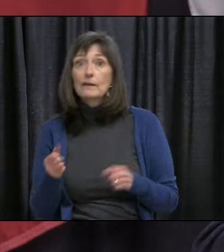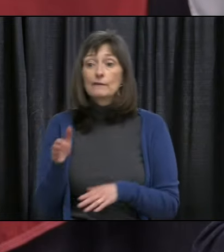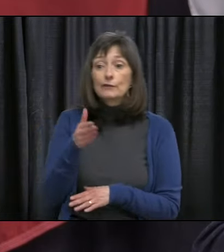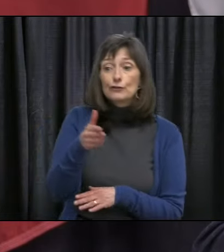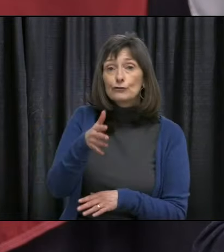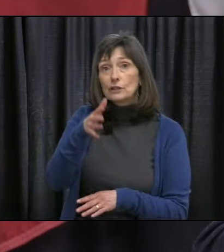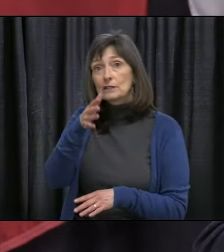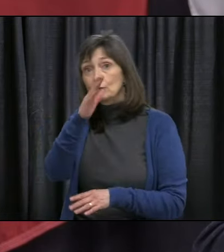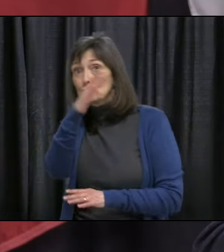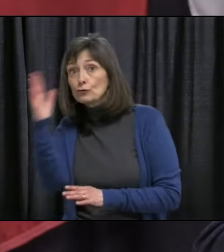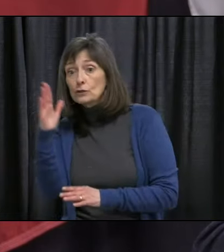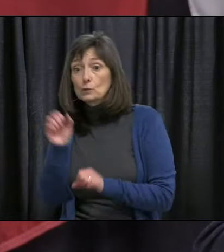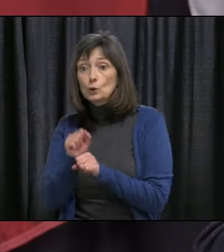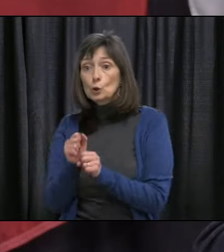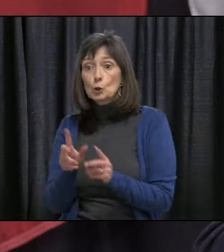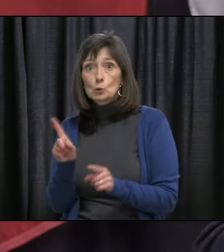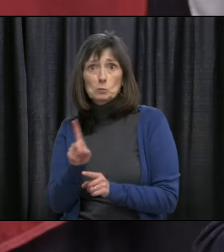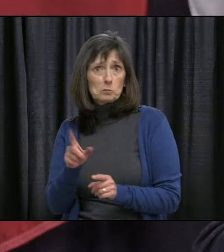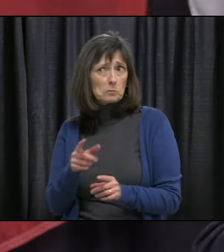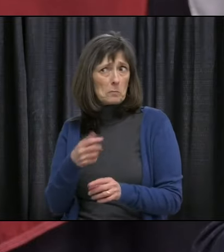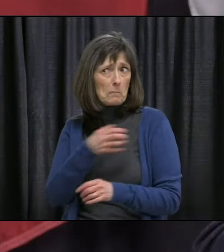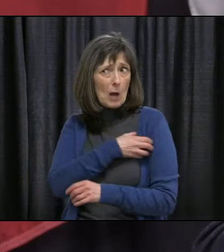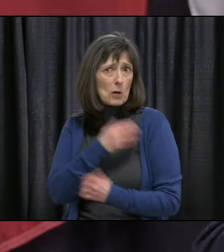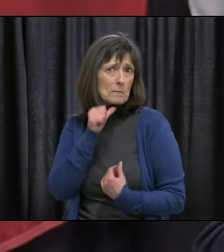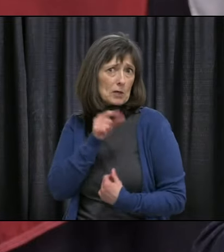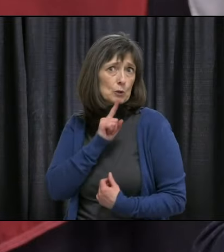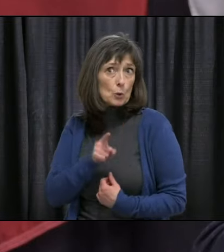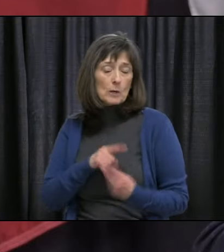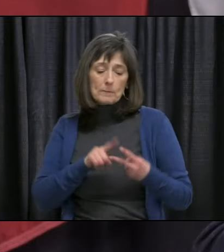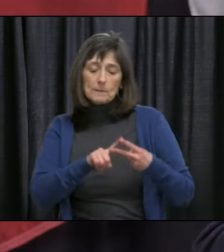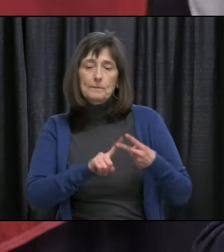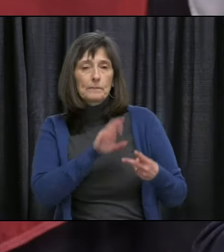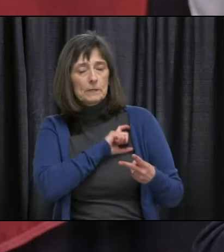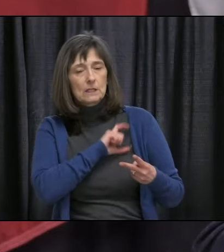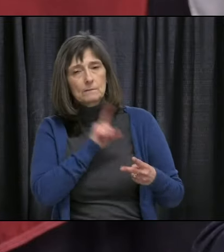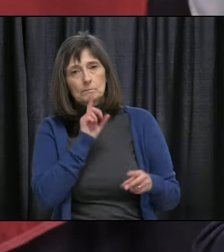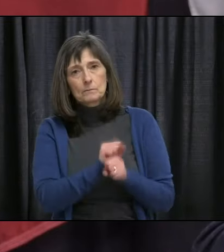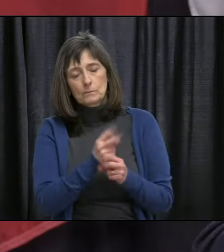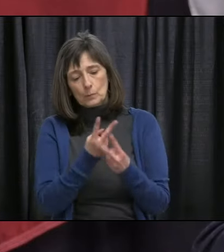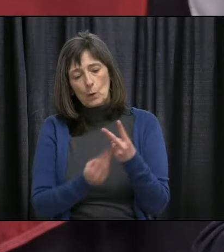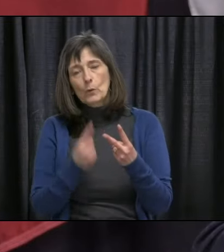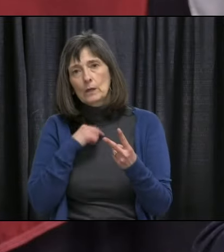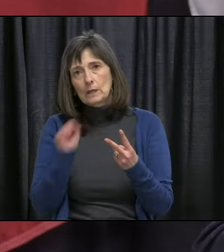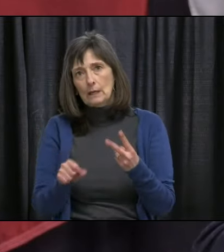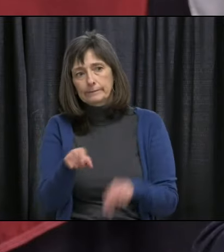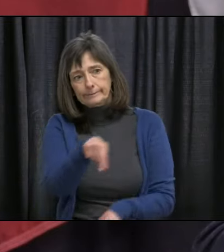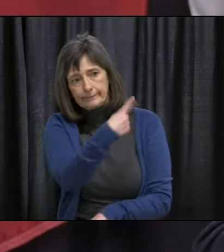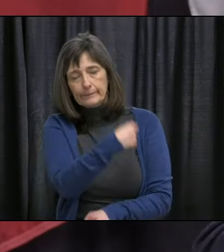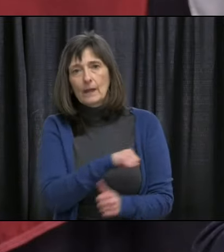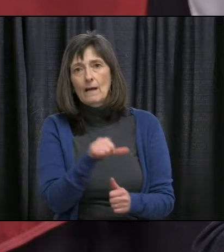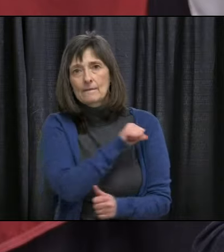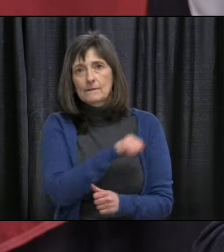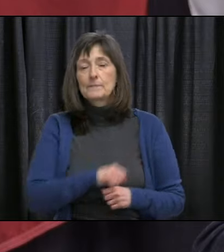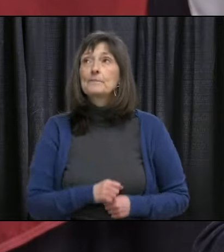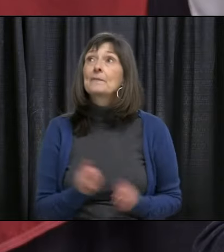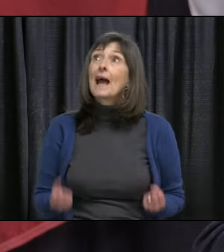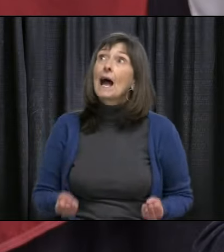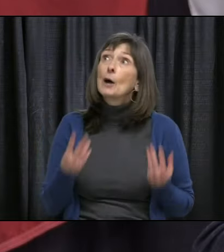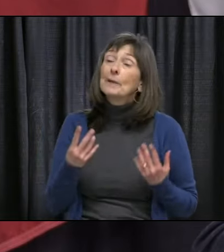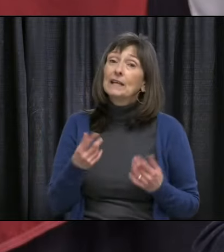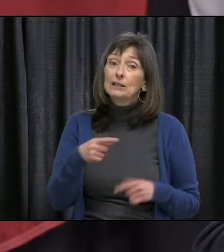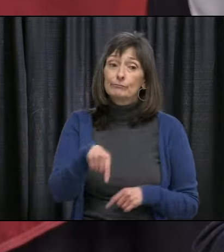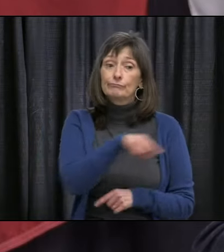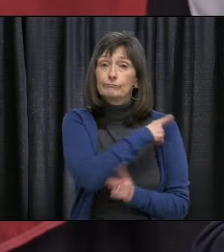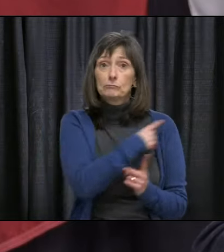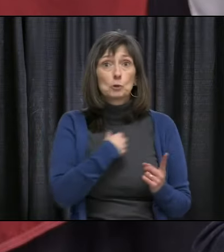Fisheries and Land Resources would be at this point, but the RCMP and the RNC for sure. And how many have been turned back at this point? So far, I